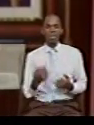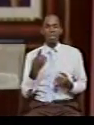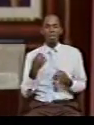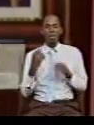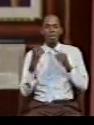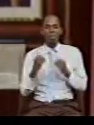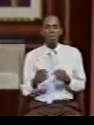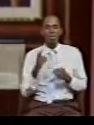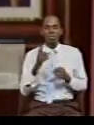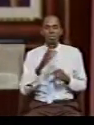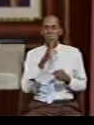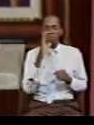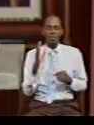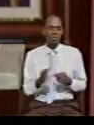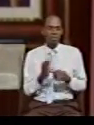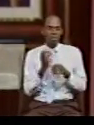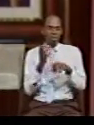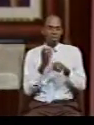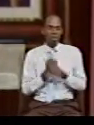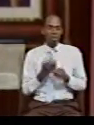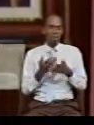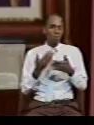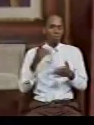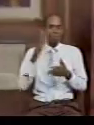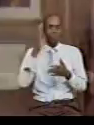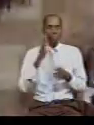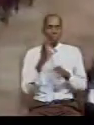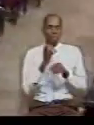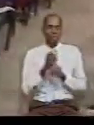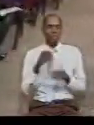never possessed before, you will possess.